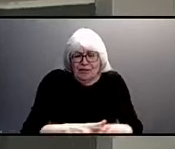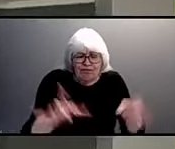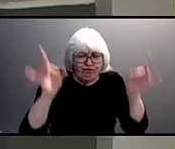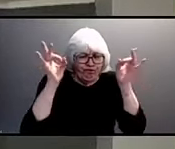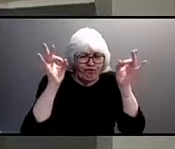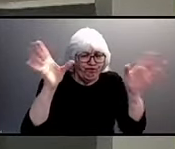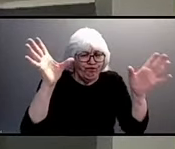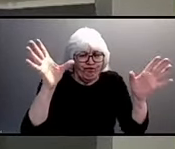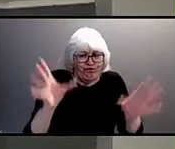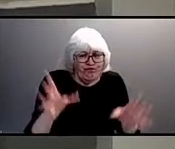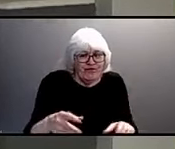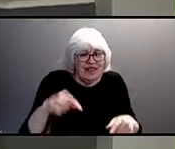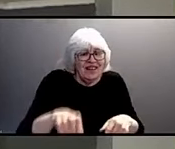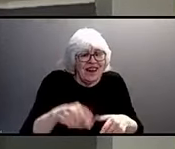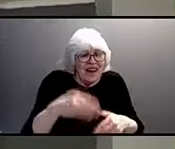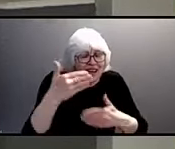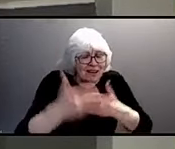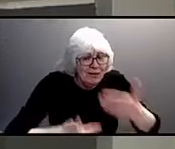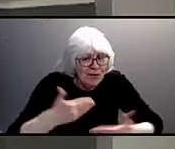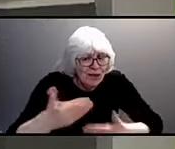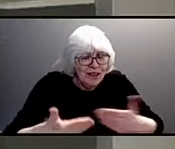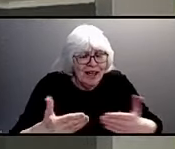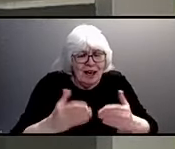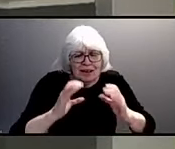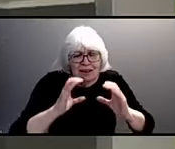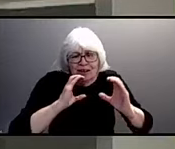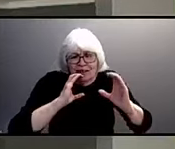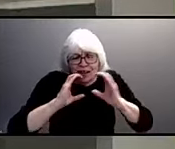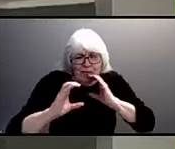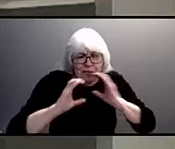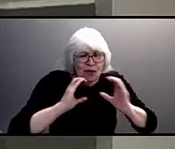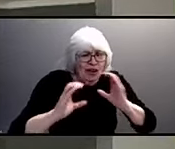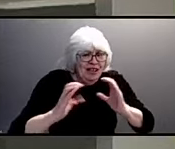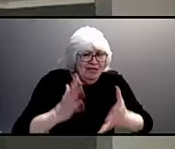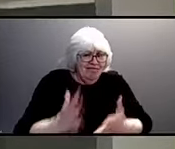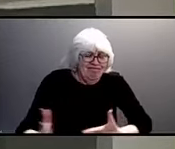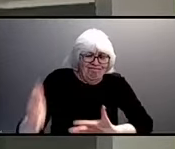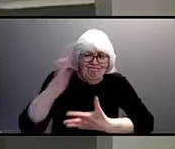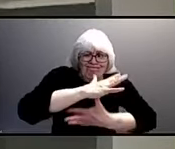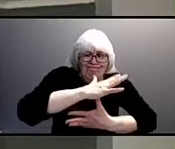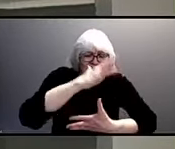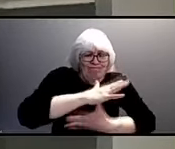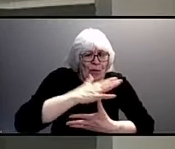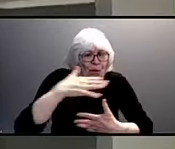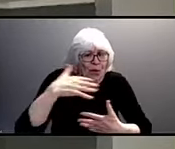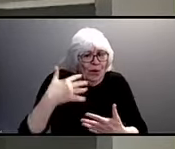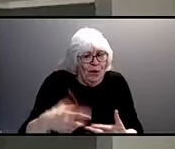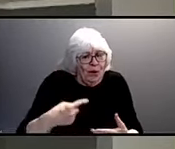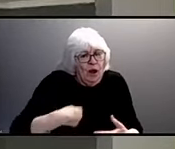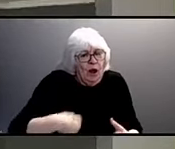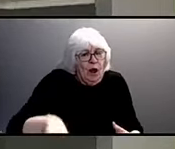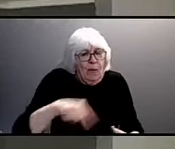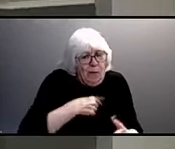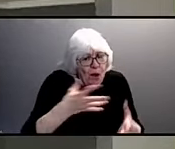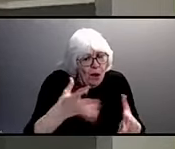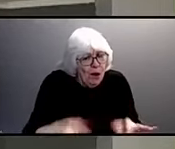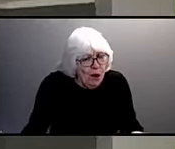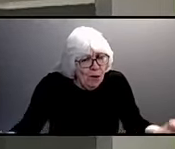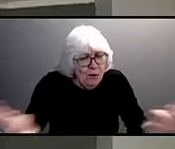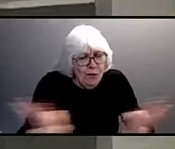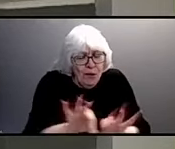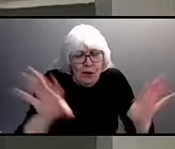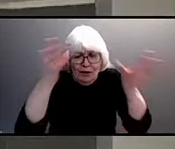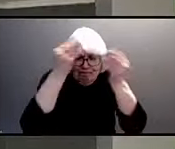Communications, I think, is the top thing that people continue to ask me. We need to be communicated to. And so I just want to be very